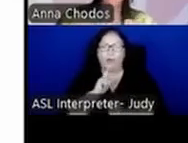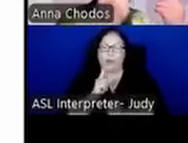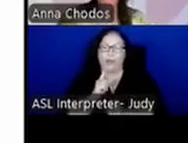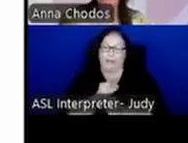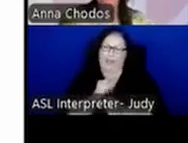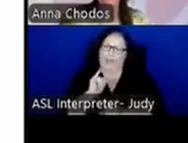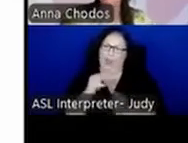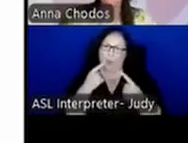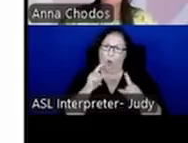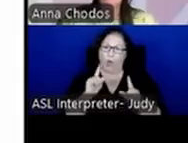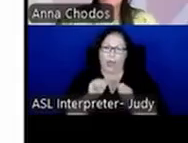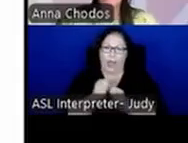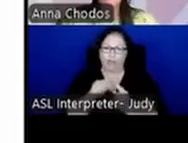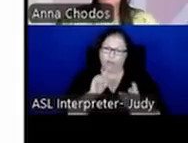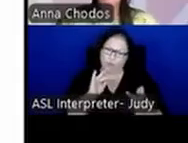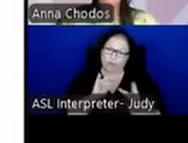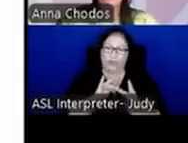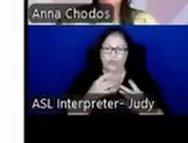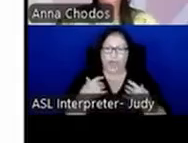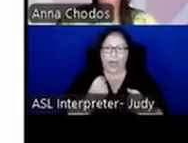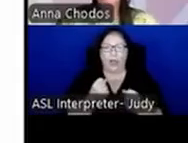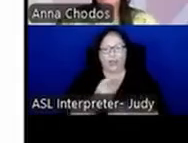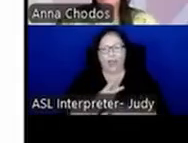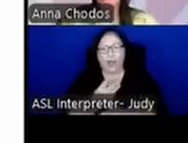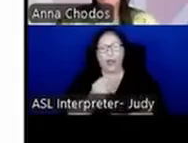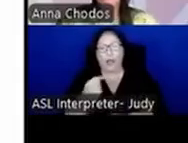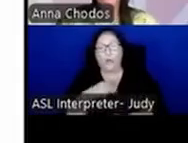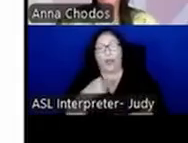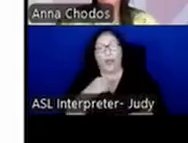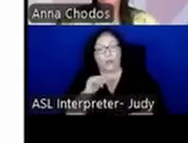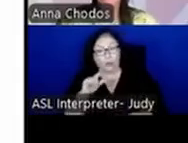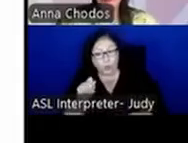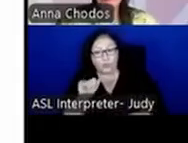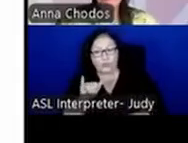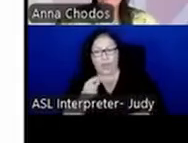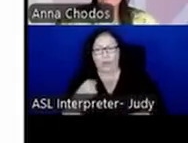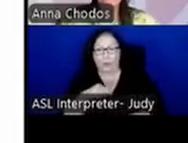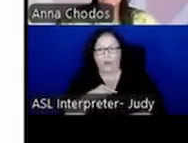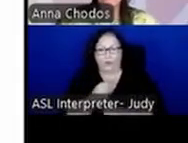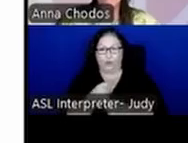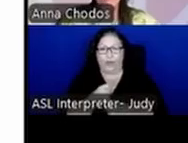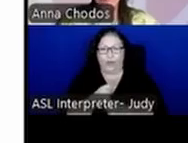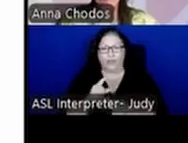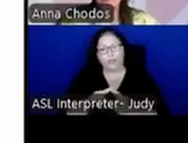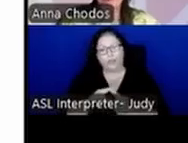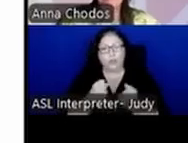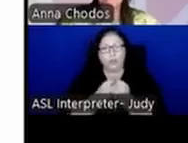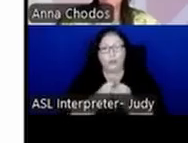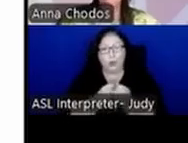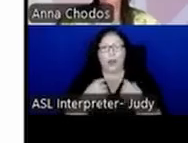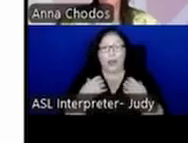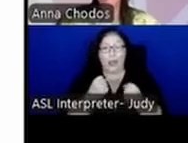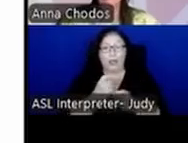healthcare. And so we have some tools that we've created to sort of support healthcare teams in doing this work